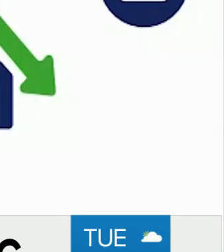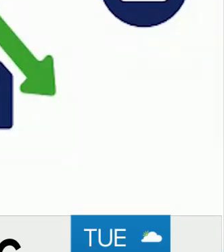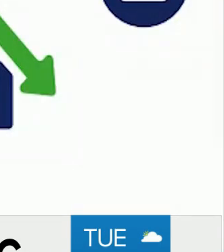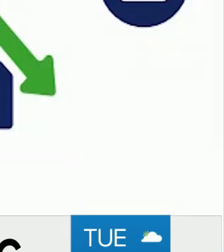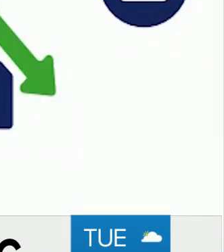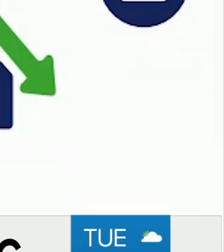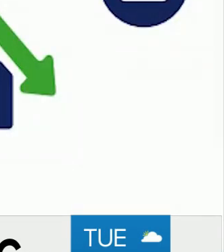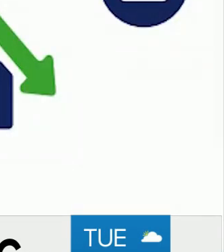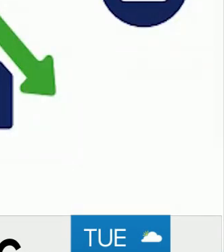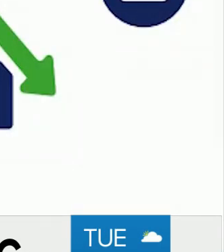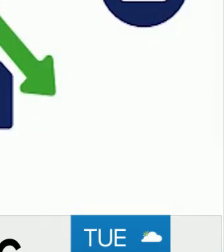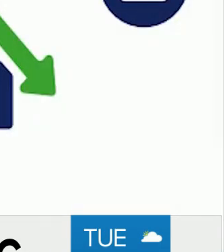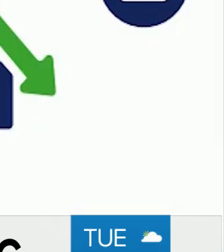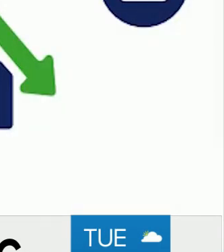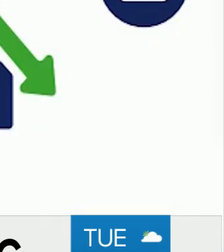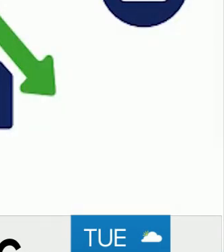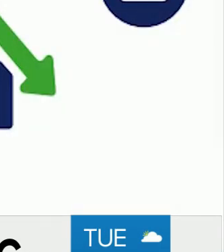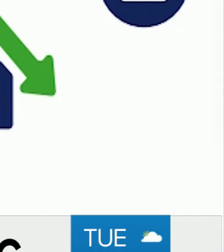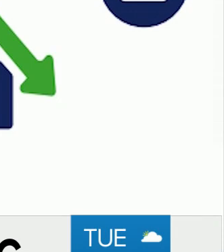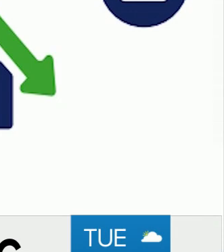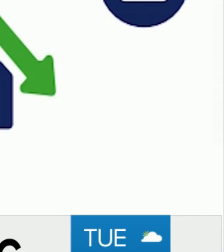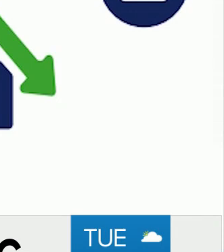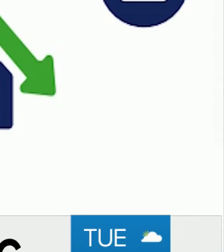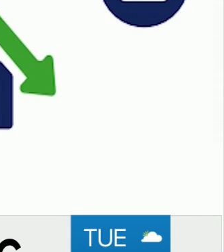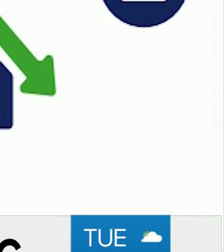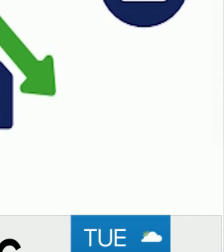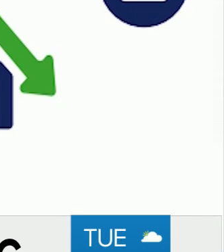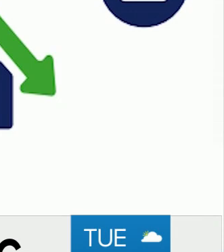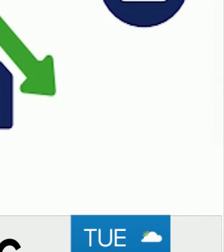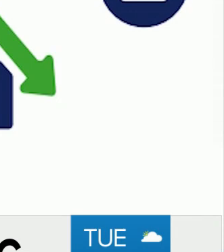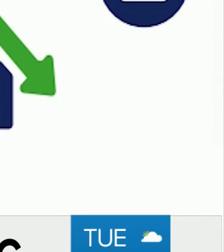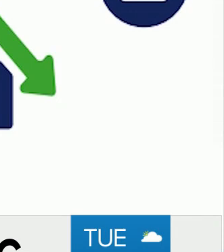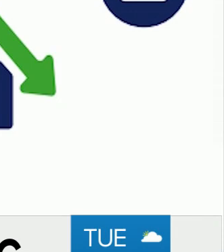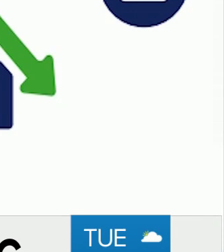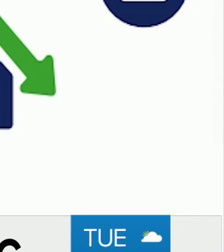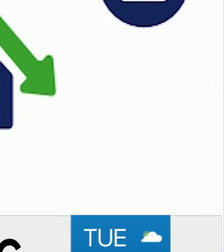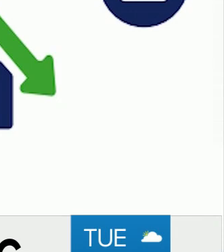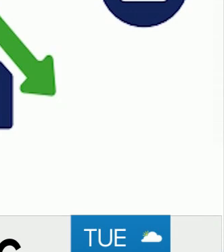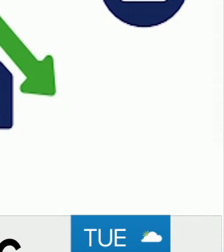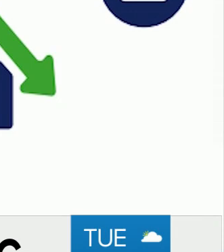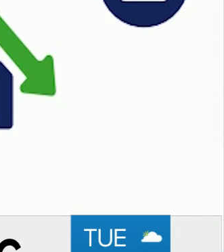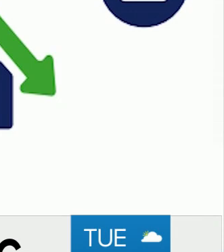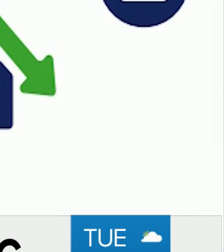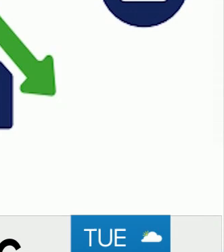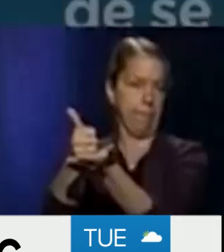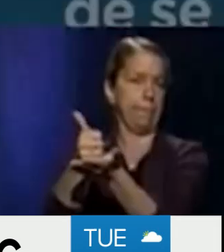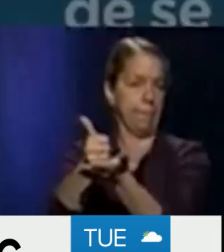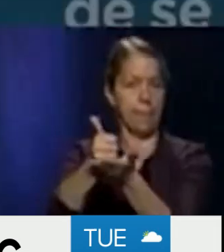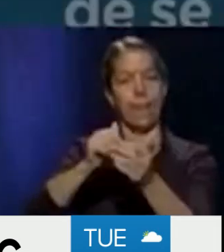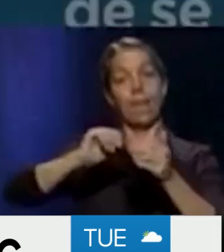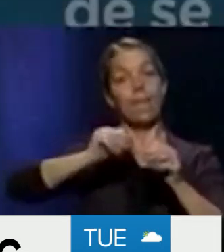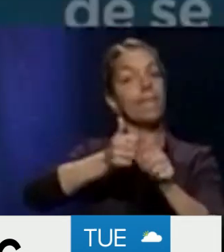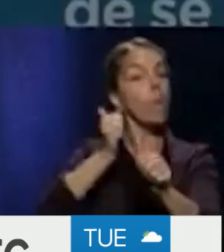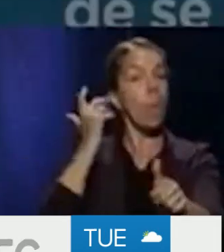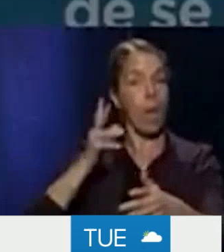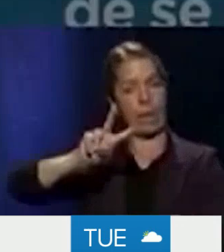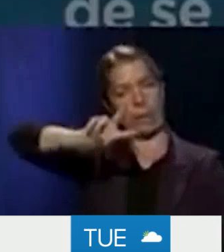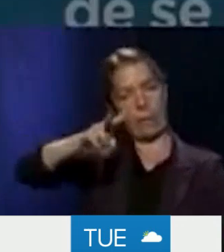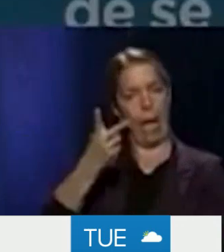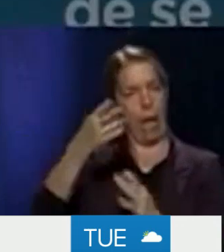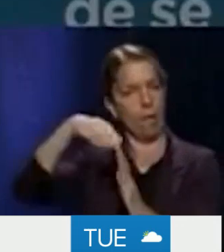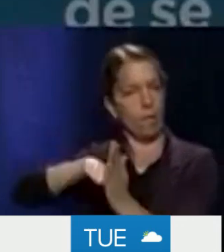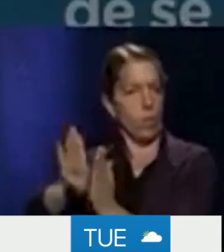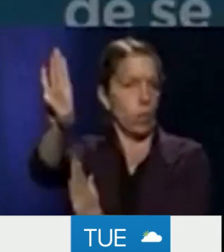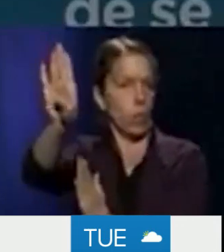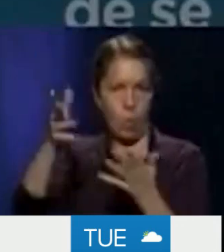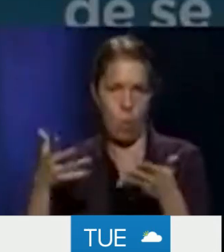epidemiological situation, transmission control, and healthcare capacity. You see how sensitive that is? Remember, 2 weeks ago, we were